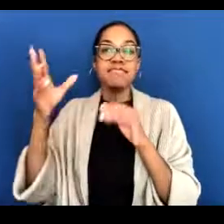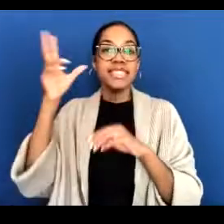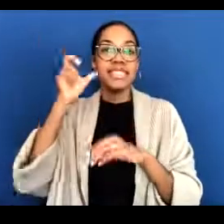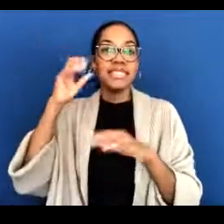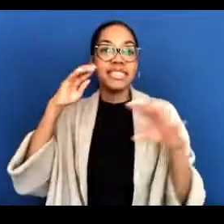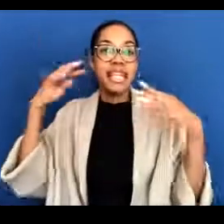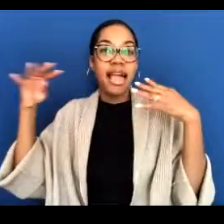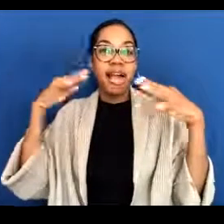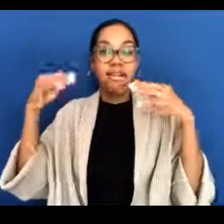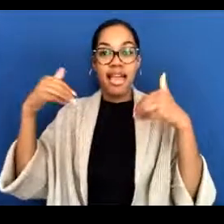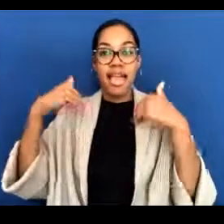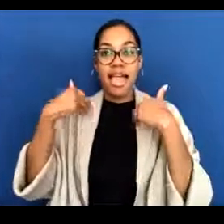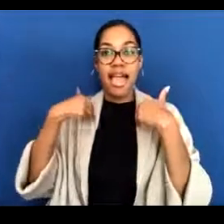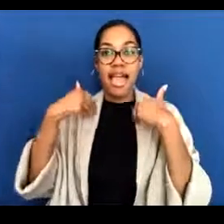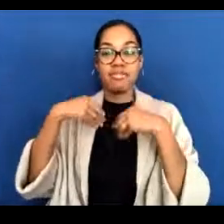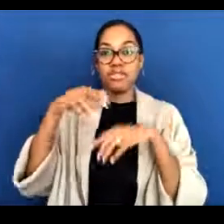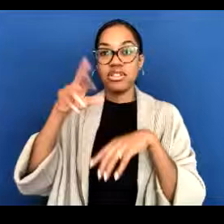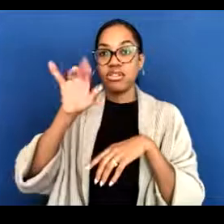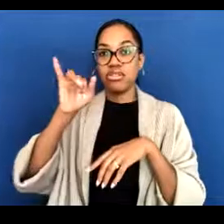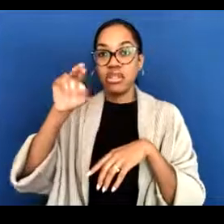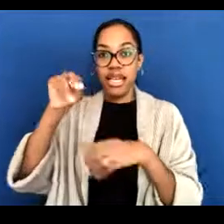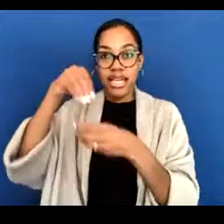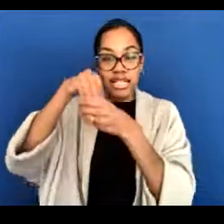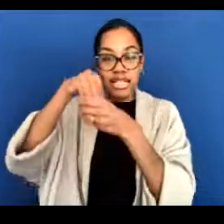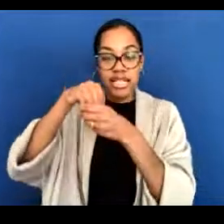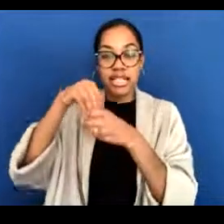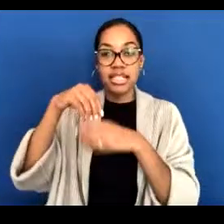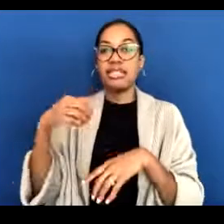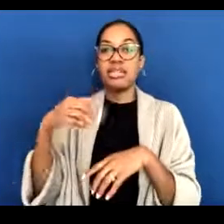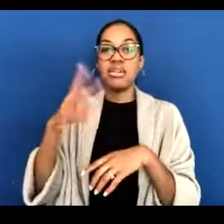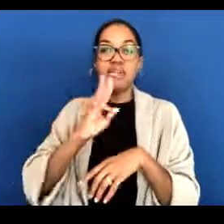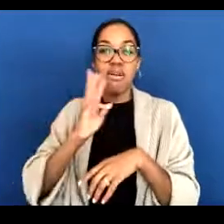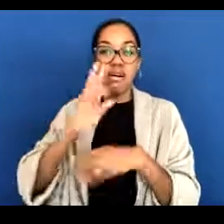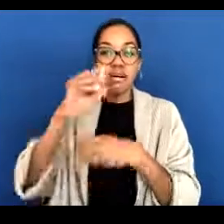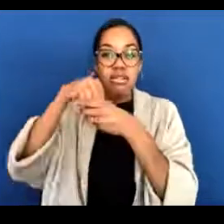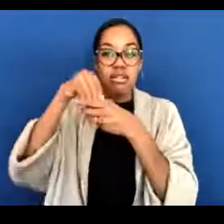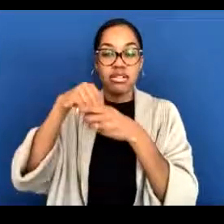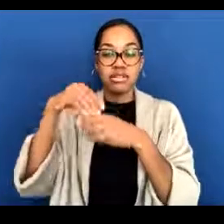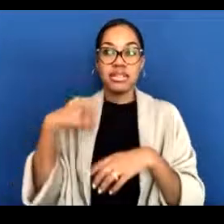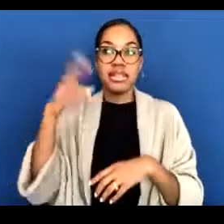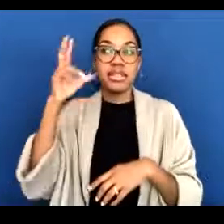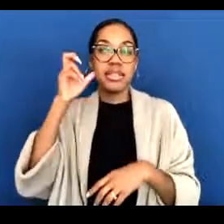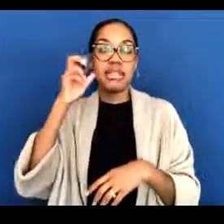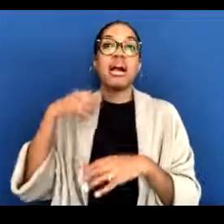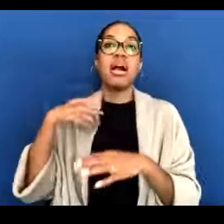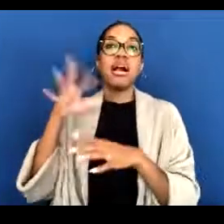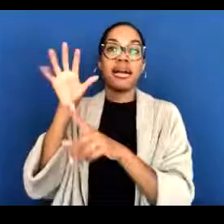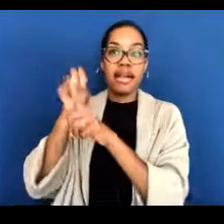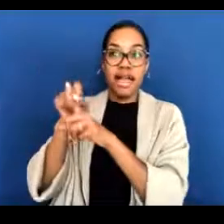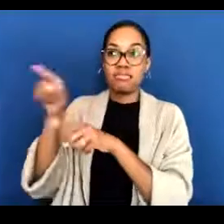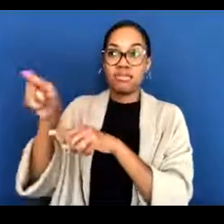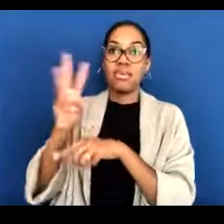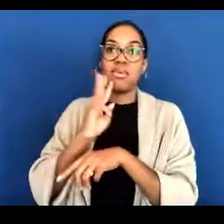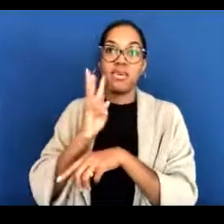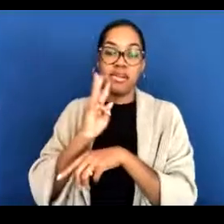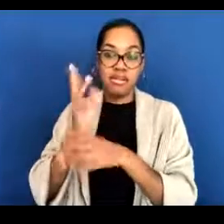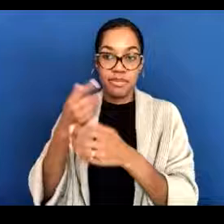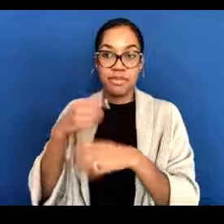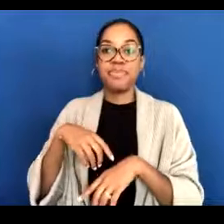hailstones. But birds and insects and even bats have water in them as well, so they will show up on radar as well. You're